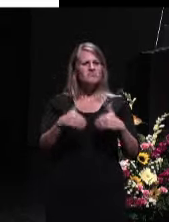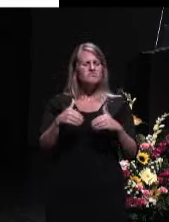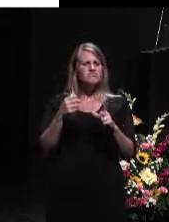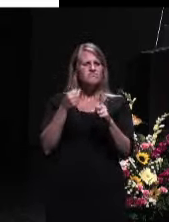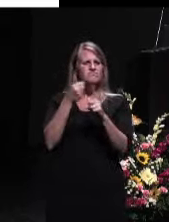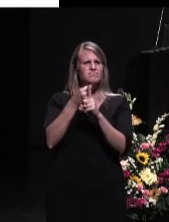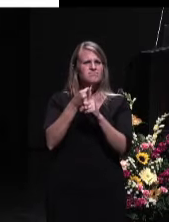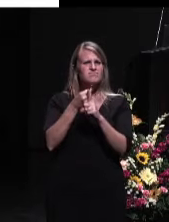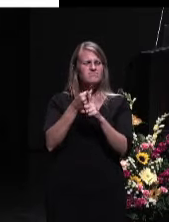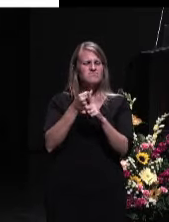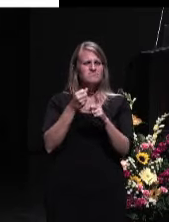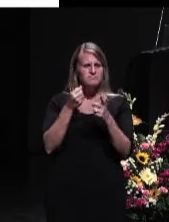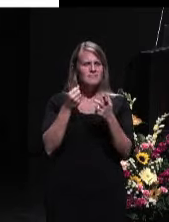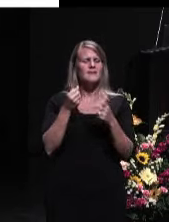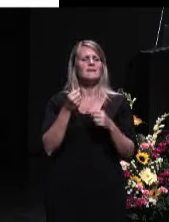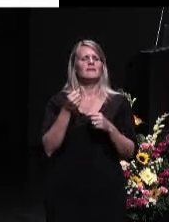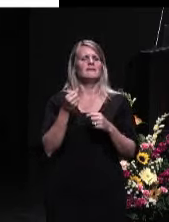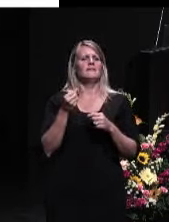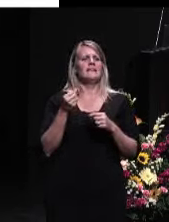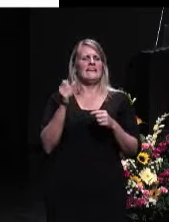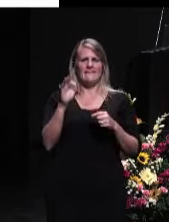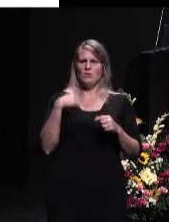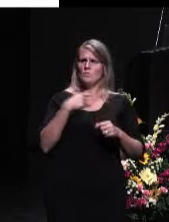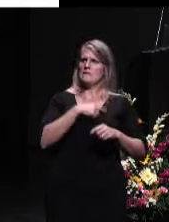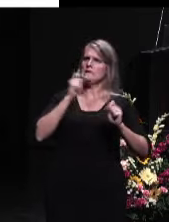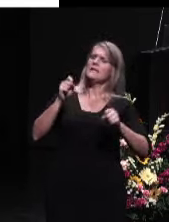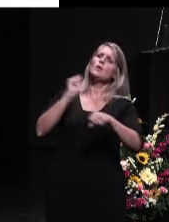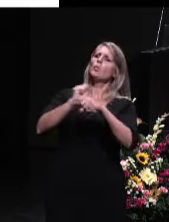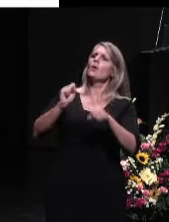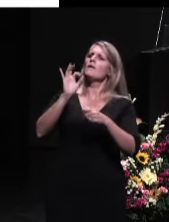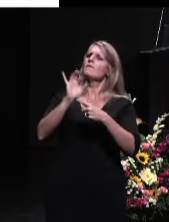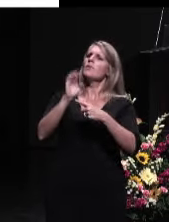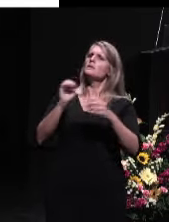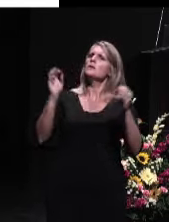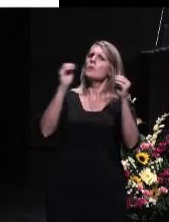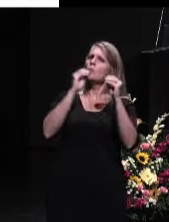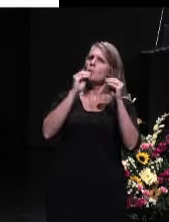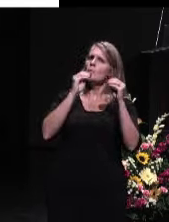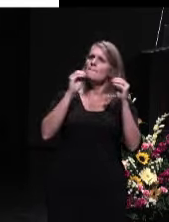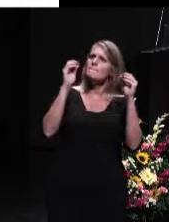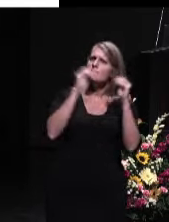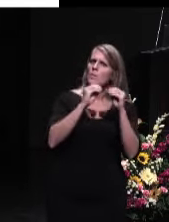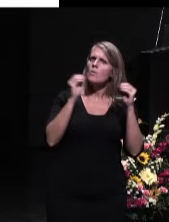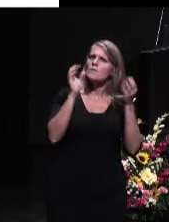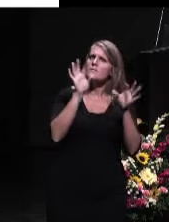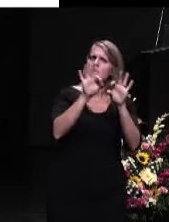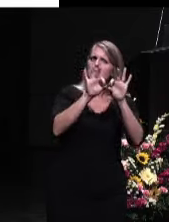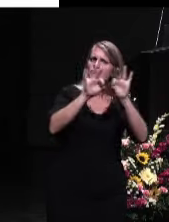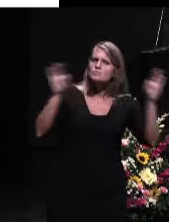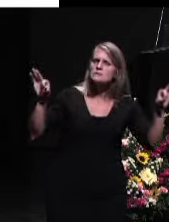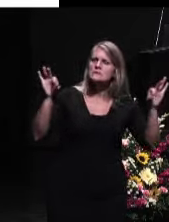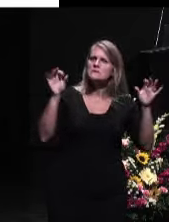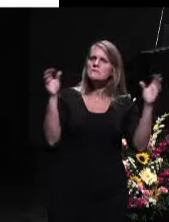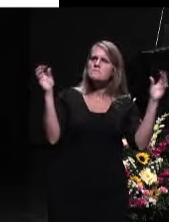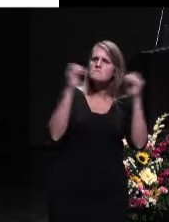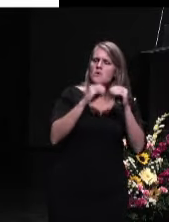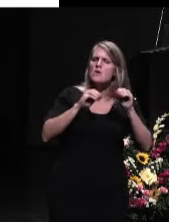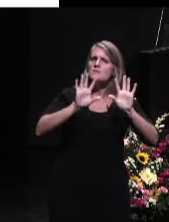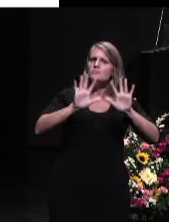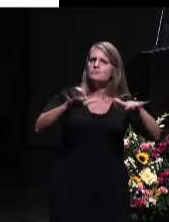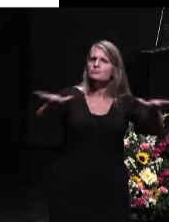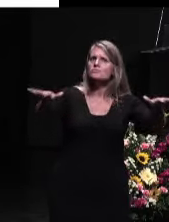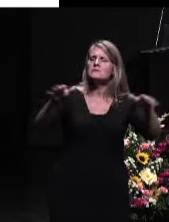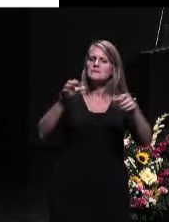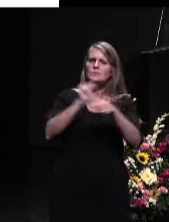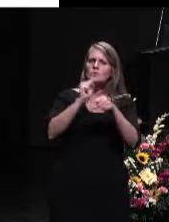number of things, as you can appreciate. If we need a more educated workforce, not, you know, aside from the role of education in a